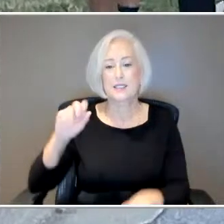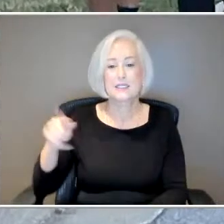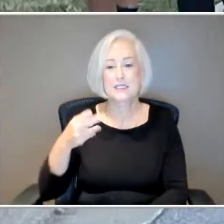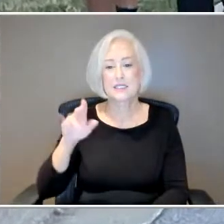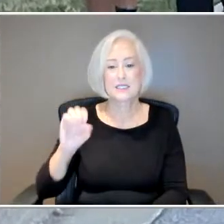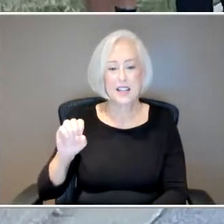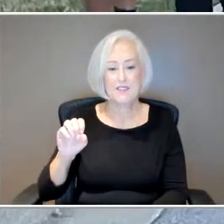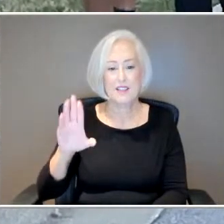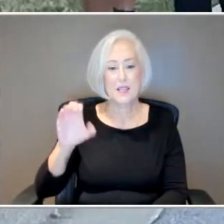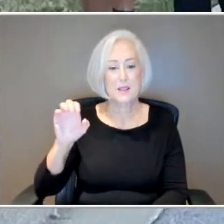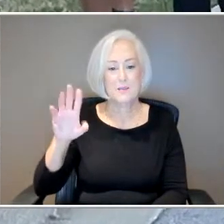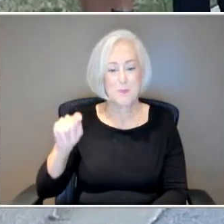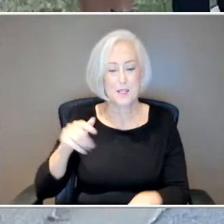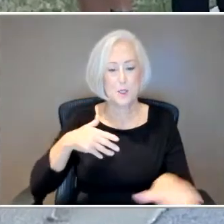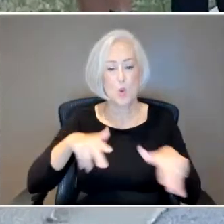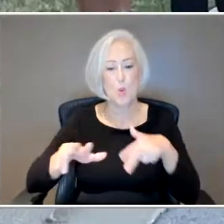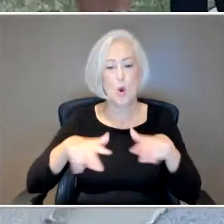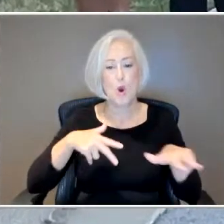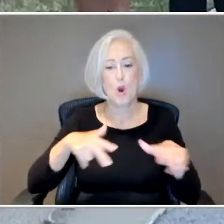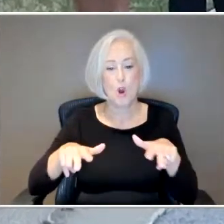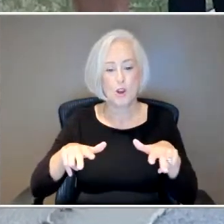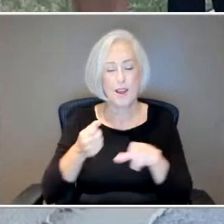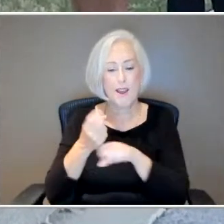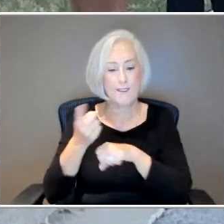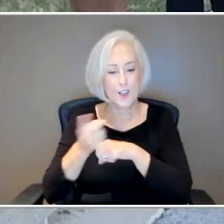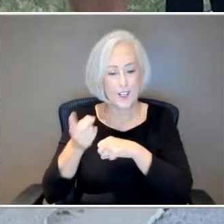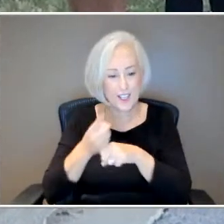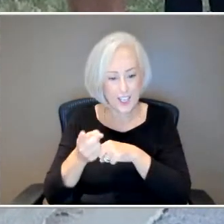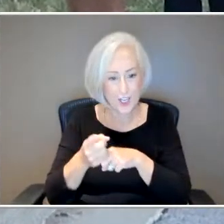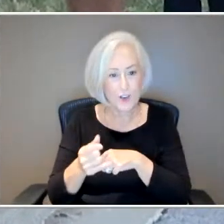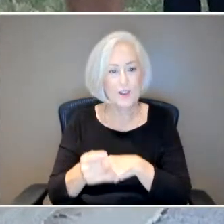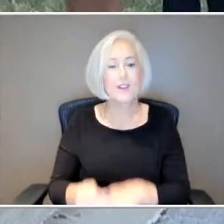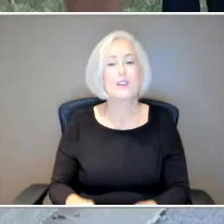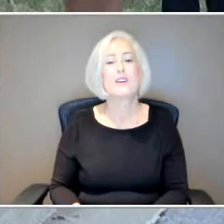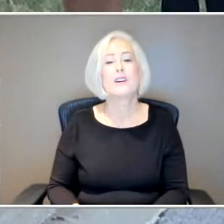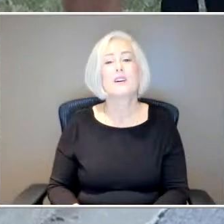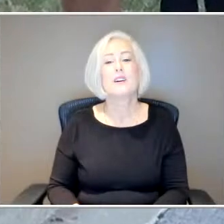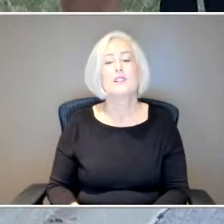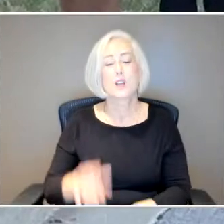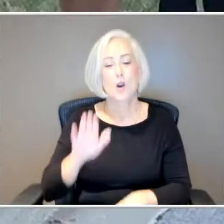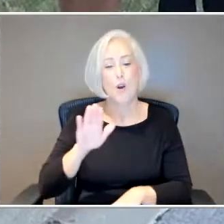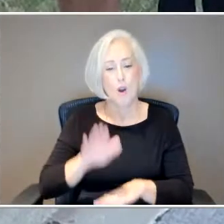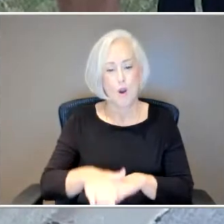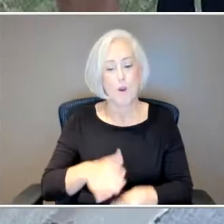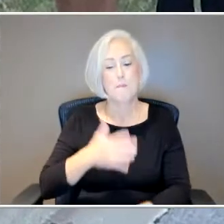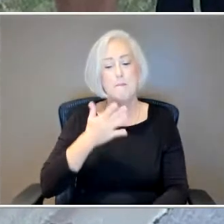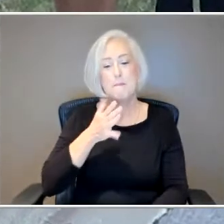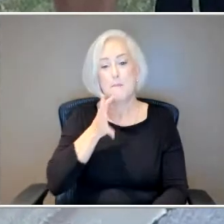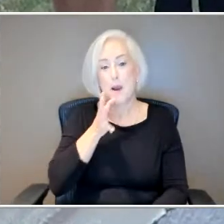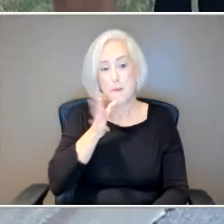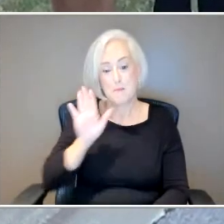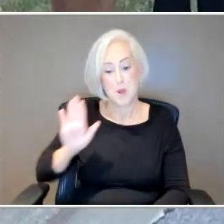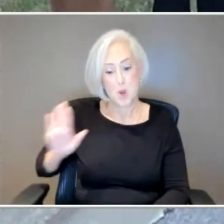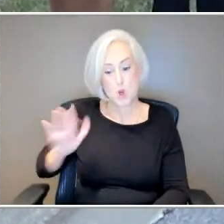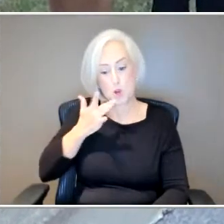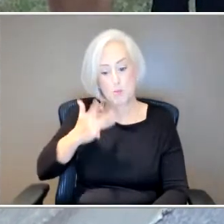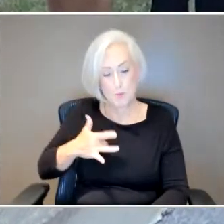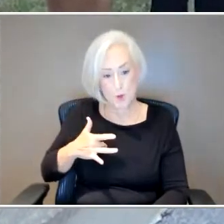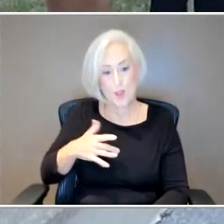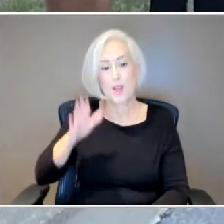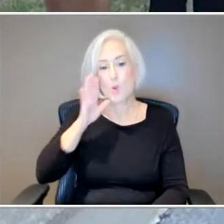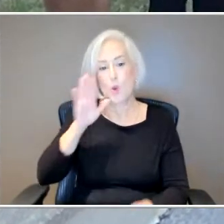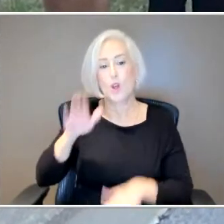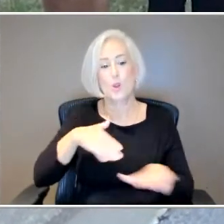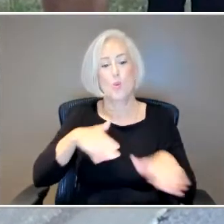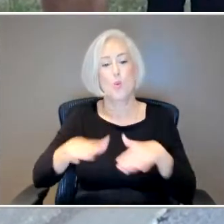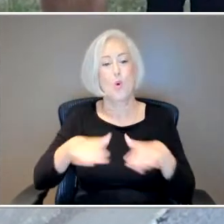year. So on my mom's birthday, we're walking in the Stephanie Vest cancer walk. And so we all have our shirts